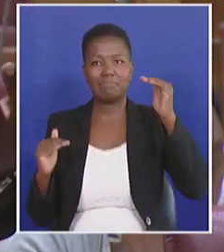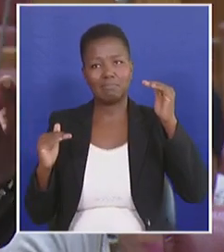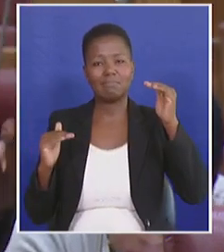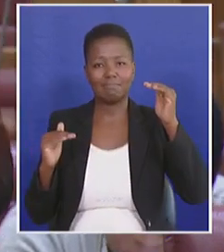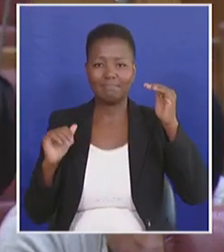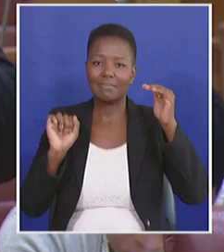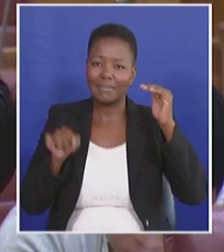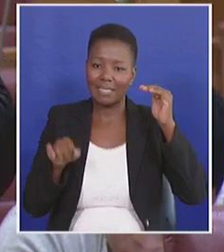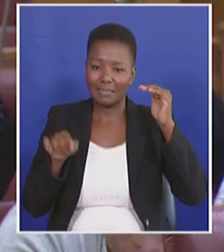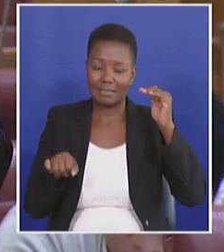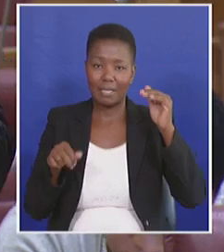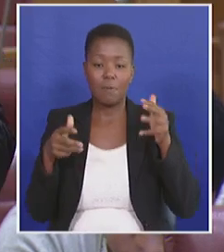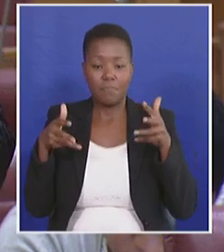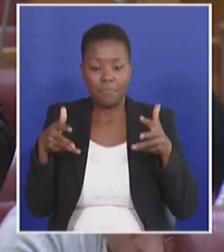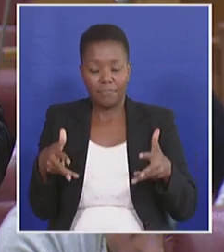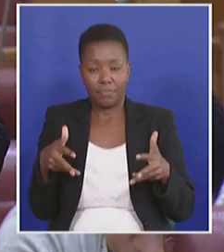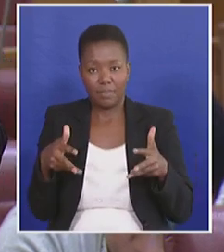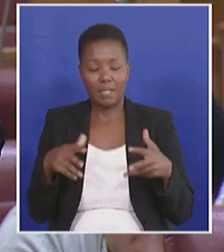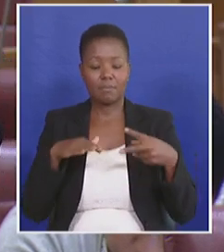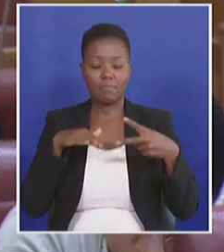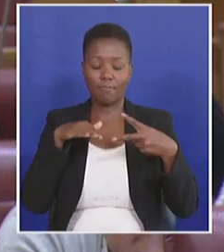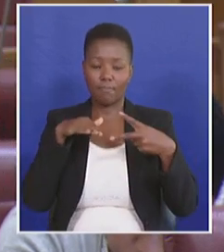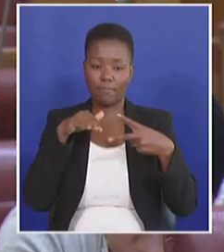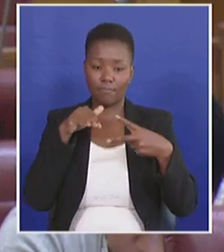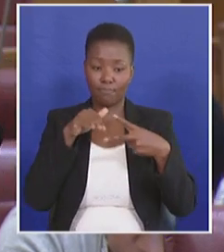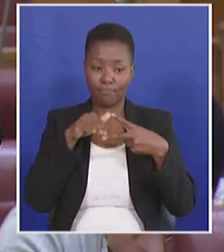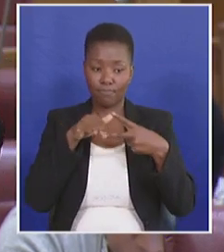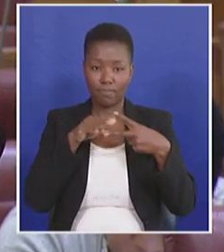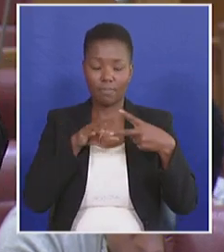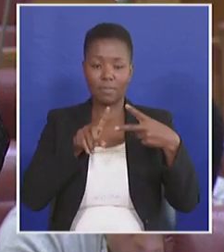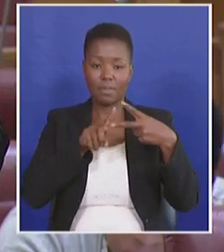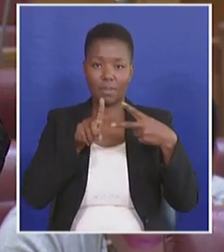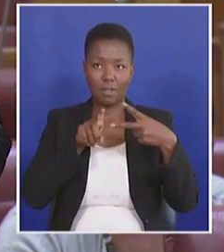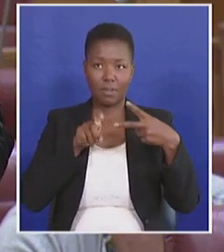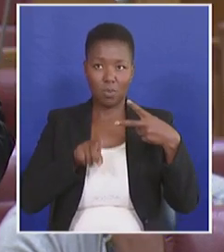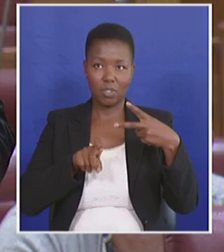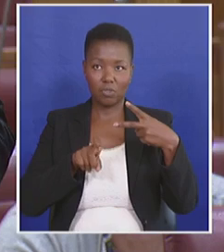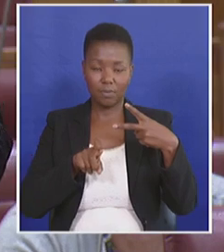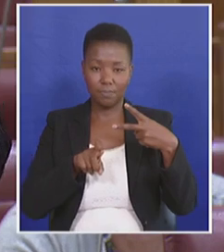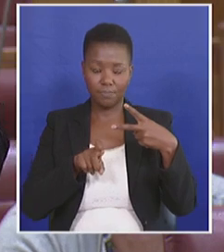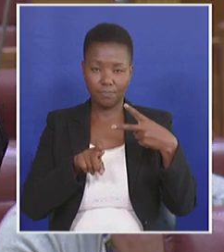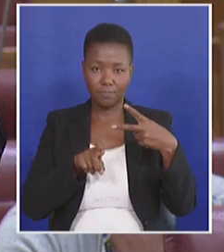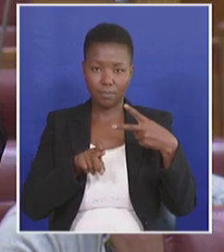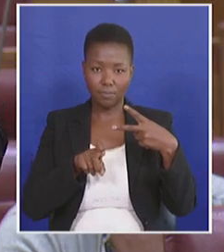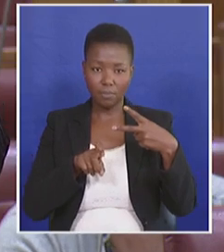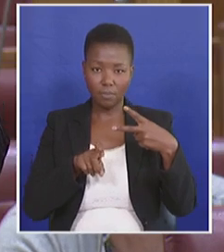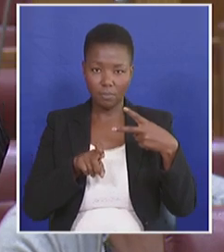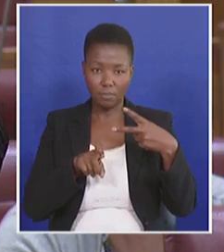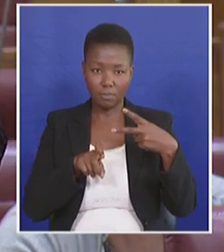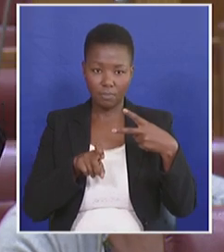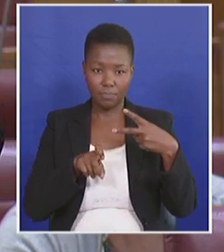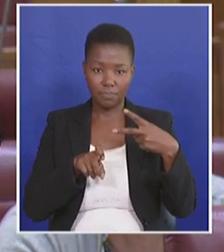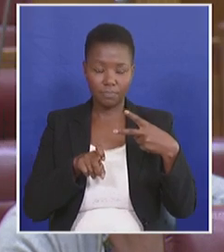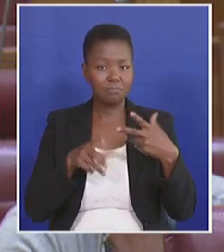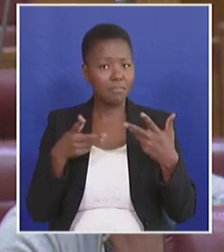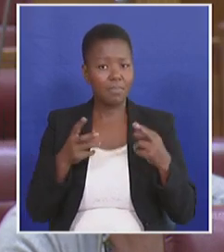this then transcends me onto the second question that the honourable member raised, the resource